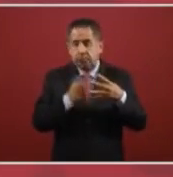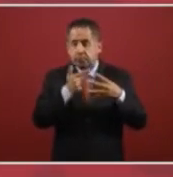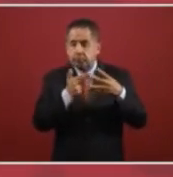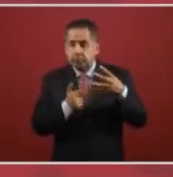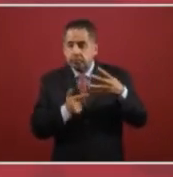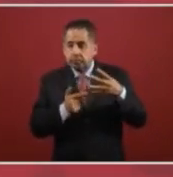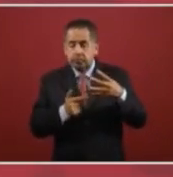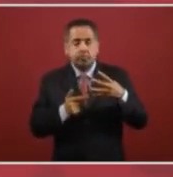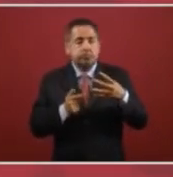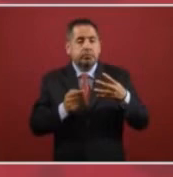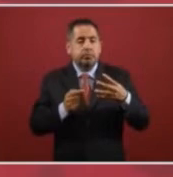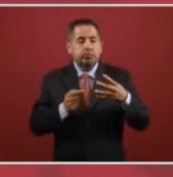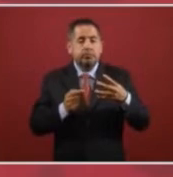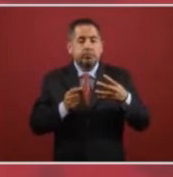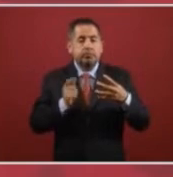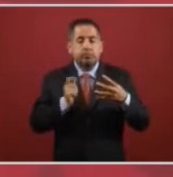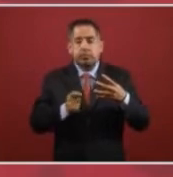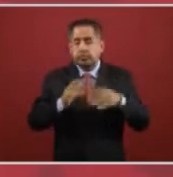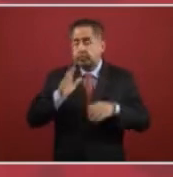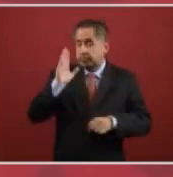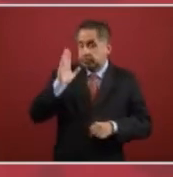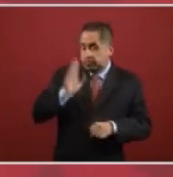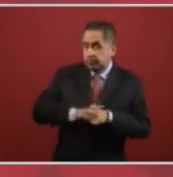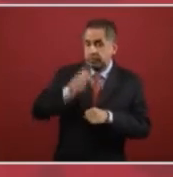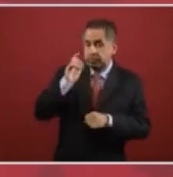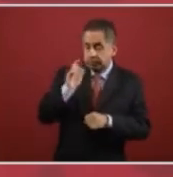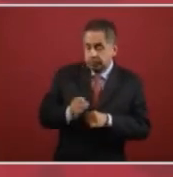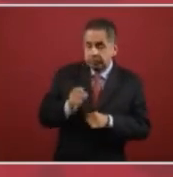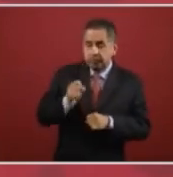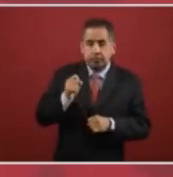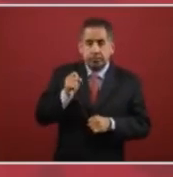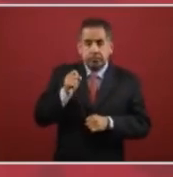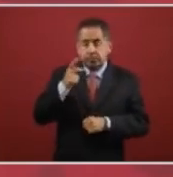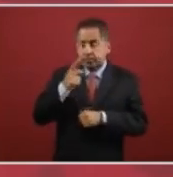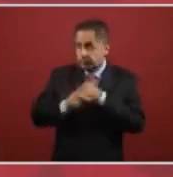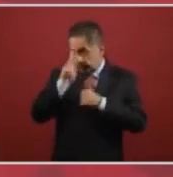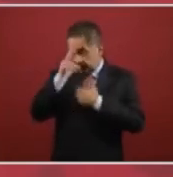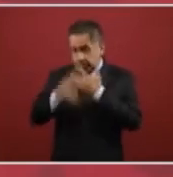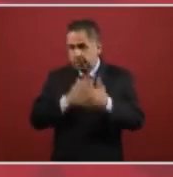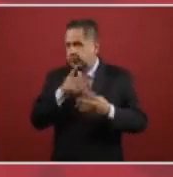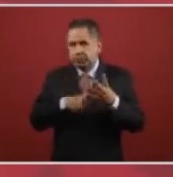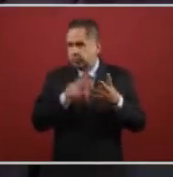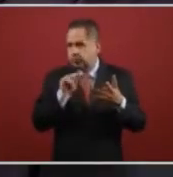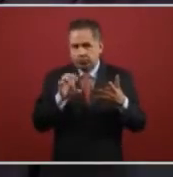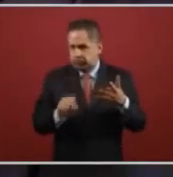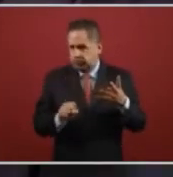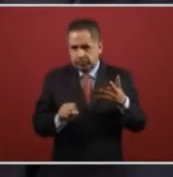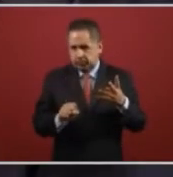within the states of the country with the most violence.